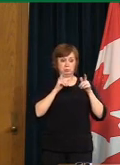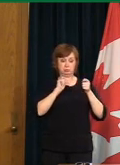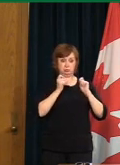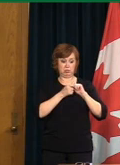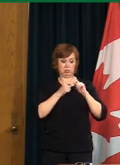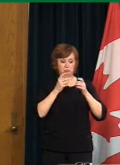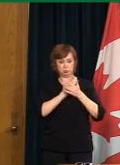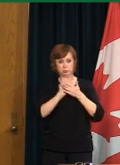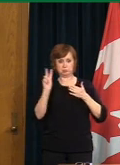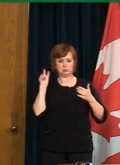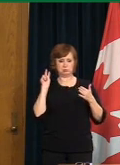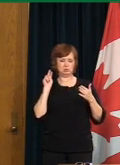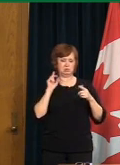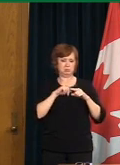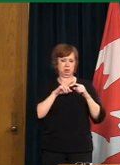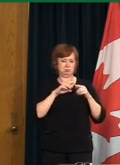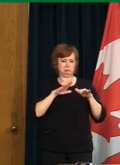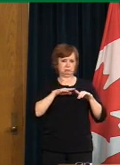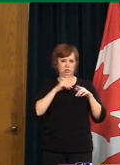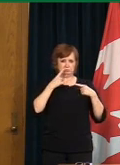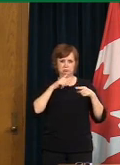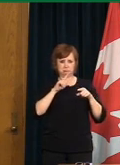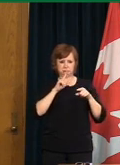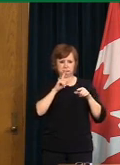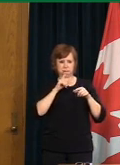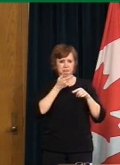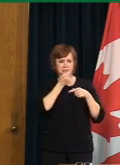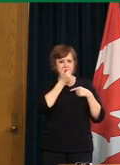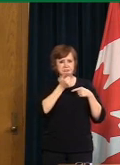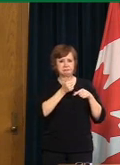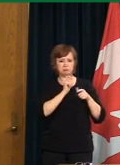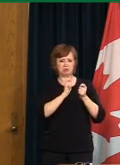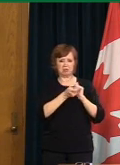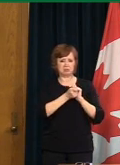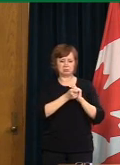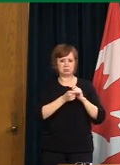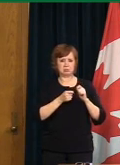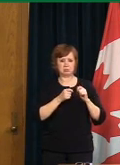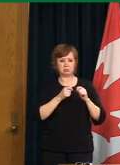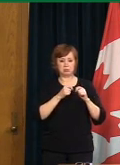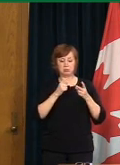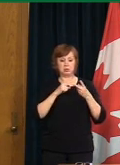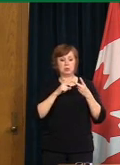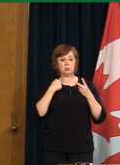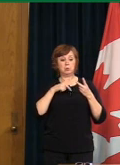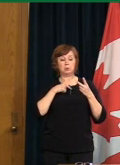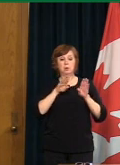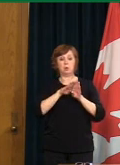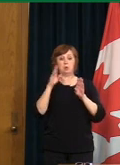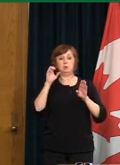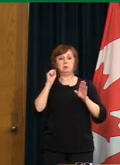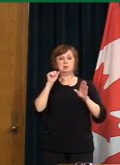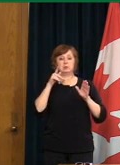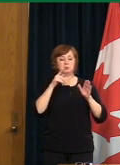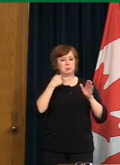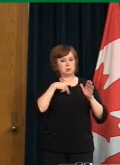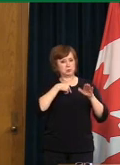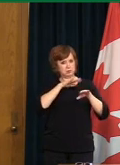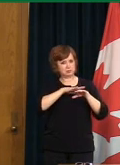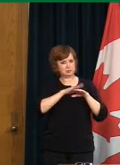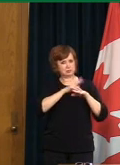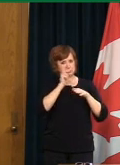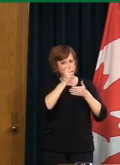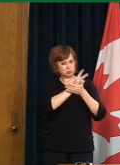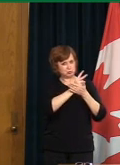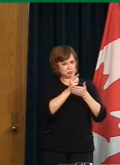to bring numbers down. And when we reopened Saskatchewan, we did say we want to give 2 to 3 weeks for each